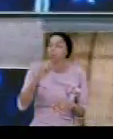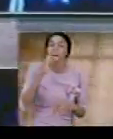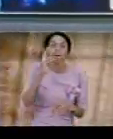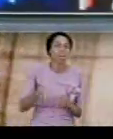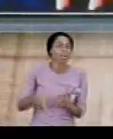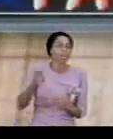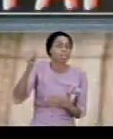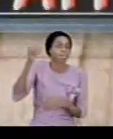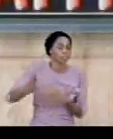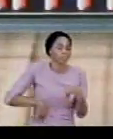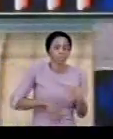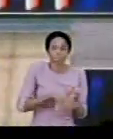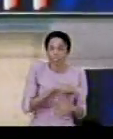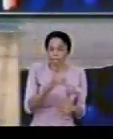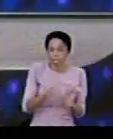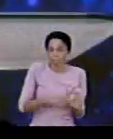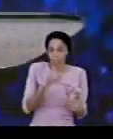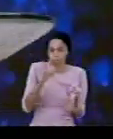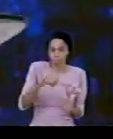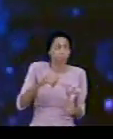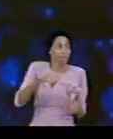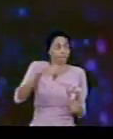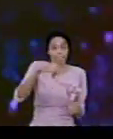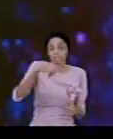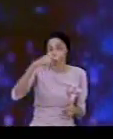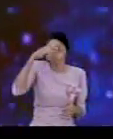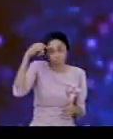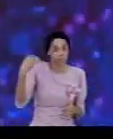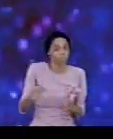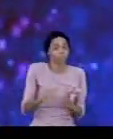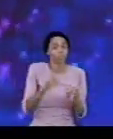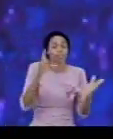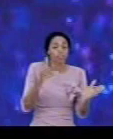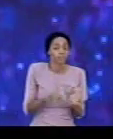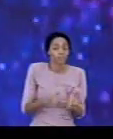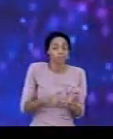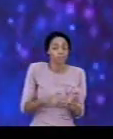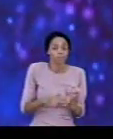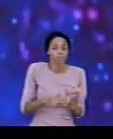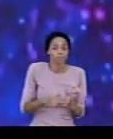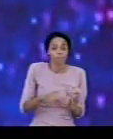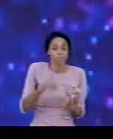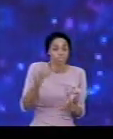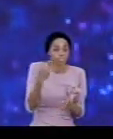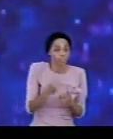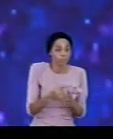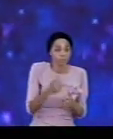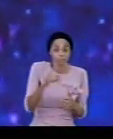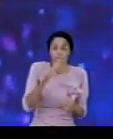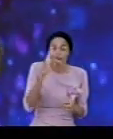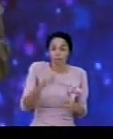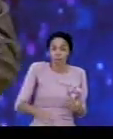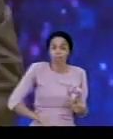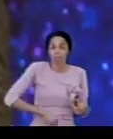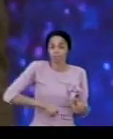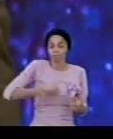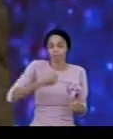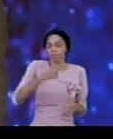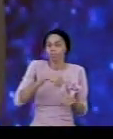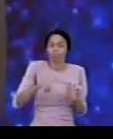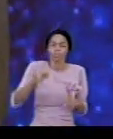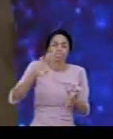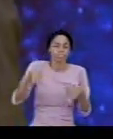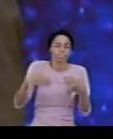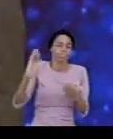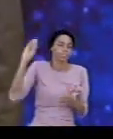everybody. The curse of the law is on the proud. He rejects them, but he gives grace to